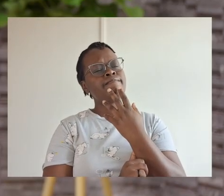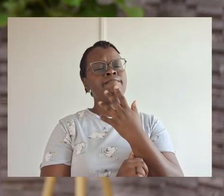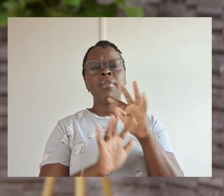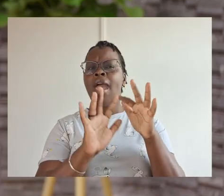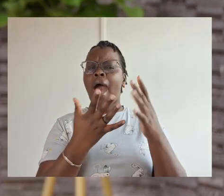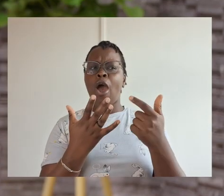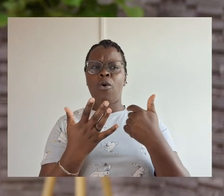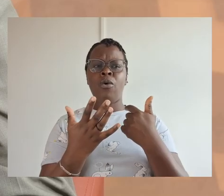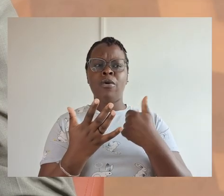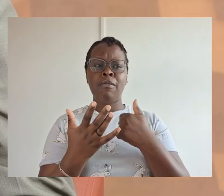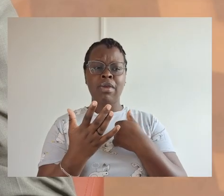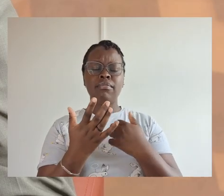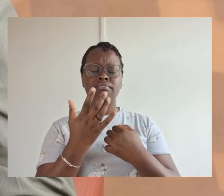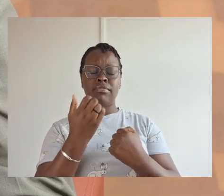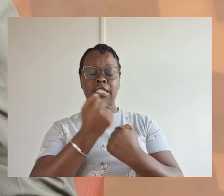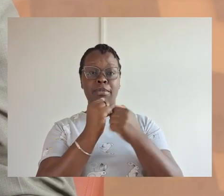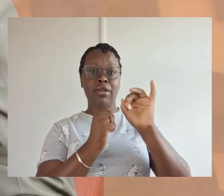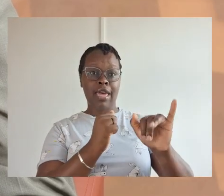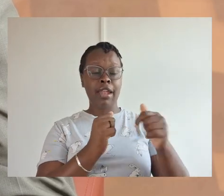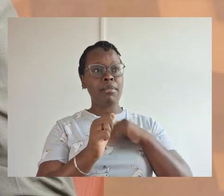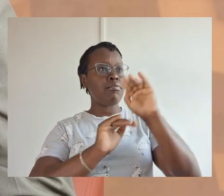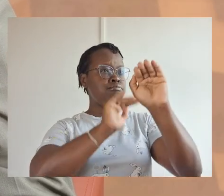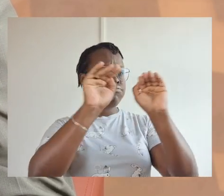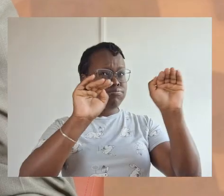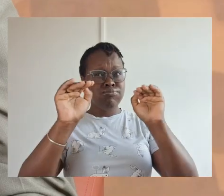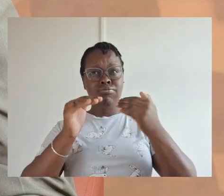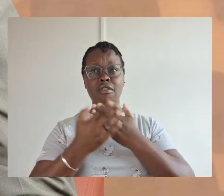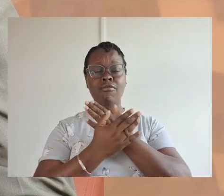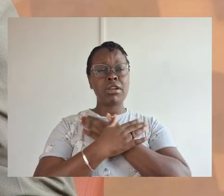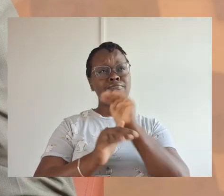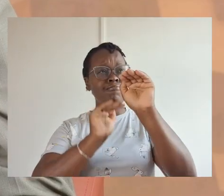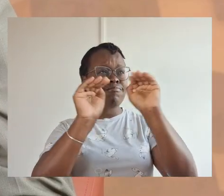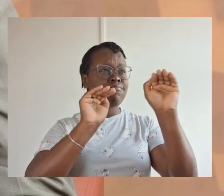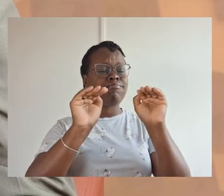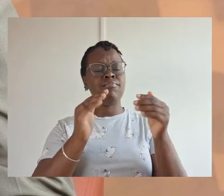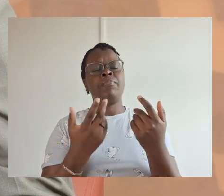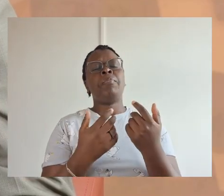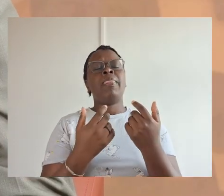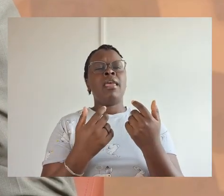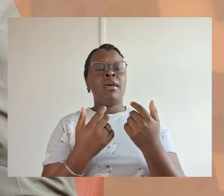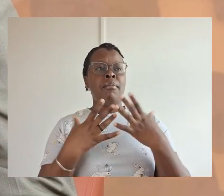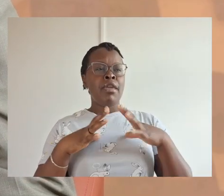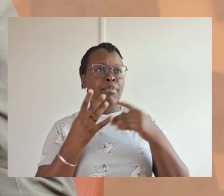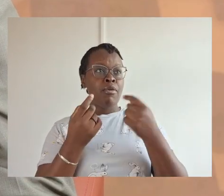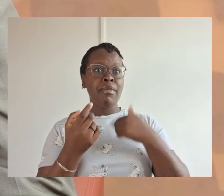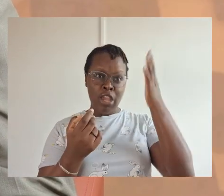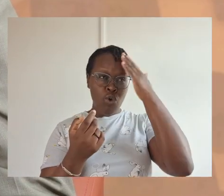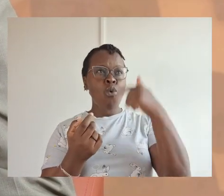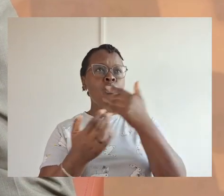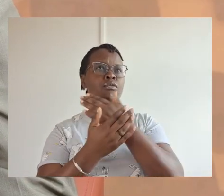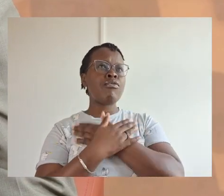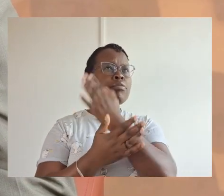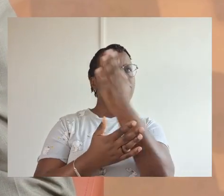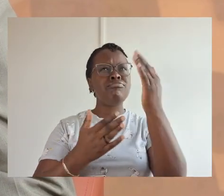a community mobilization with friends who I know and who I didn't know. Abdinoor was among the people who